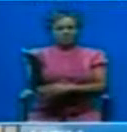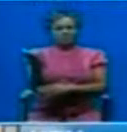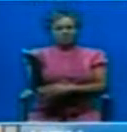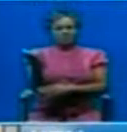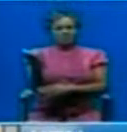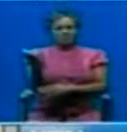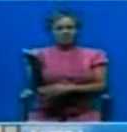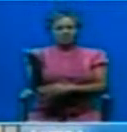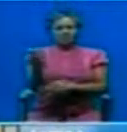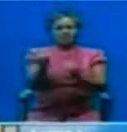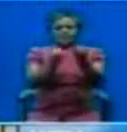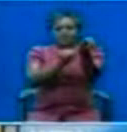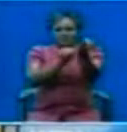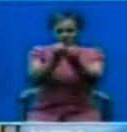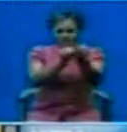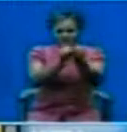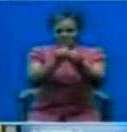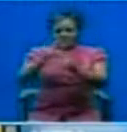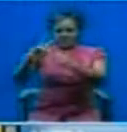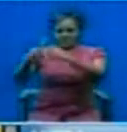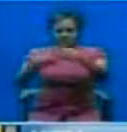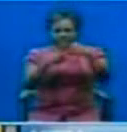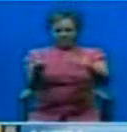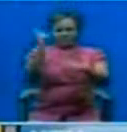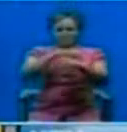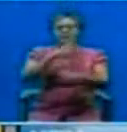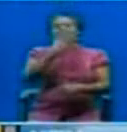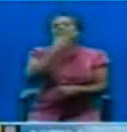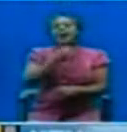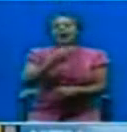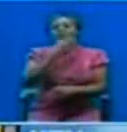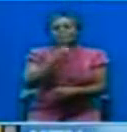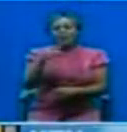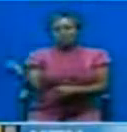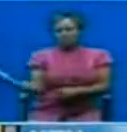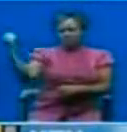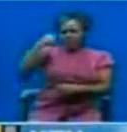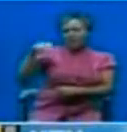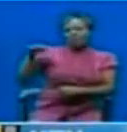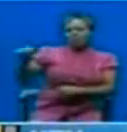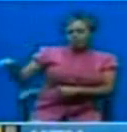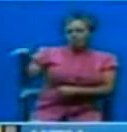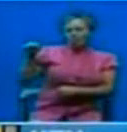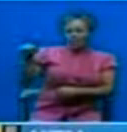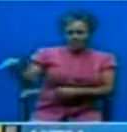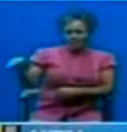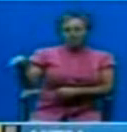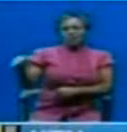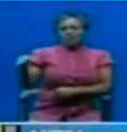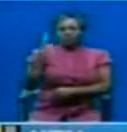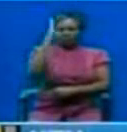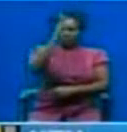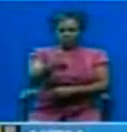Jumamosi ilikuwa siku ya soko mtaani pet. Baba haliamka asubuhi na mapema